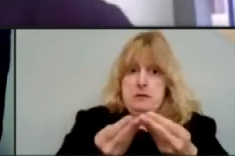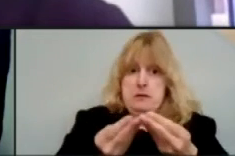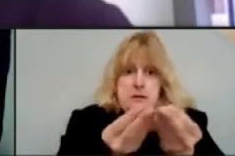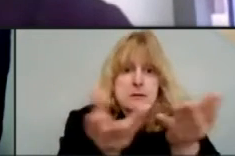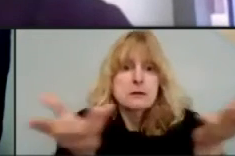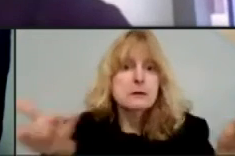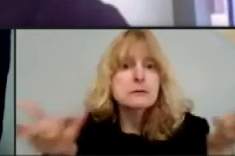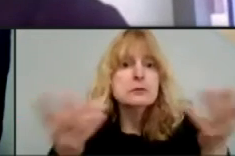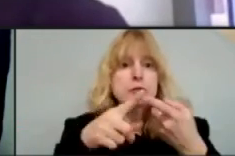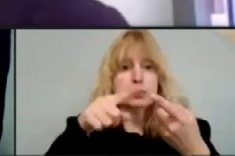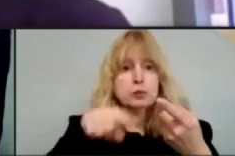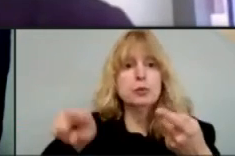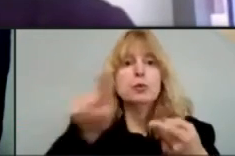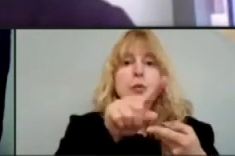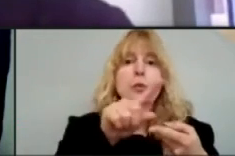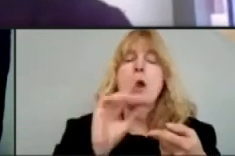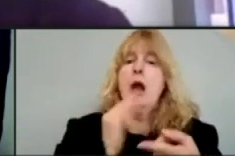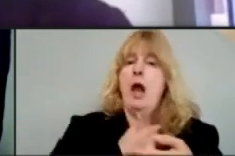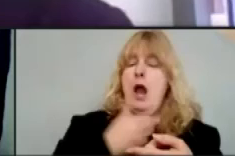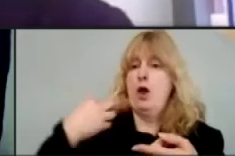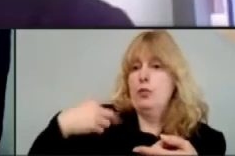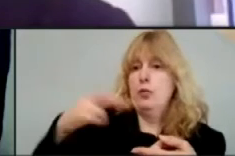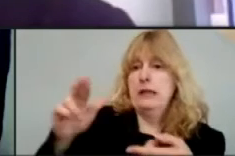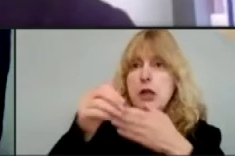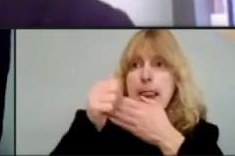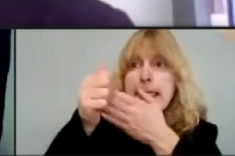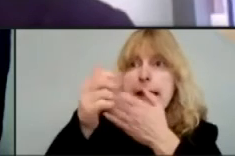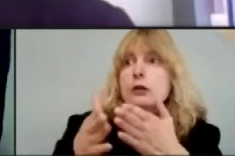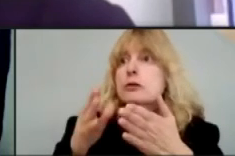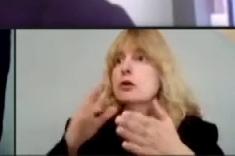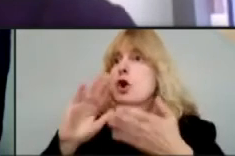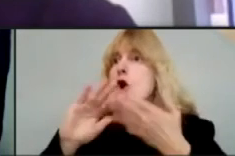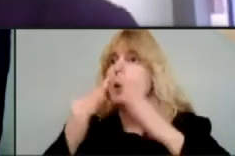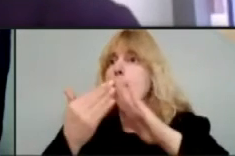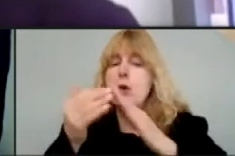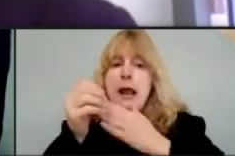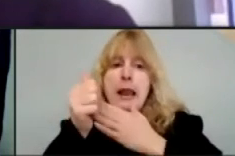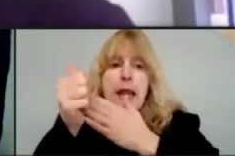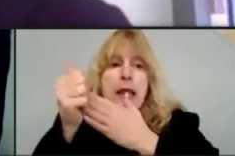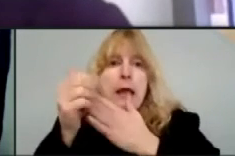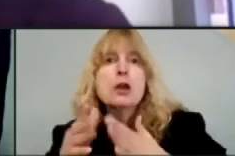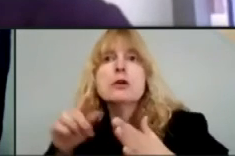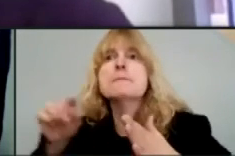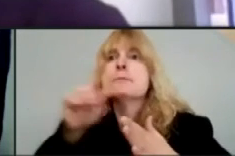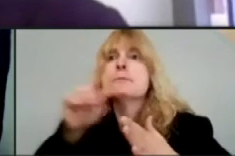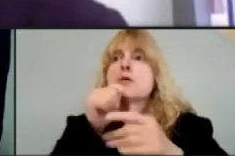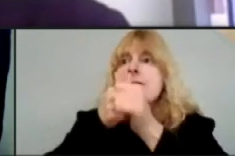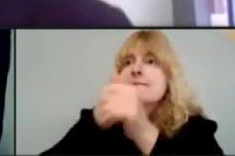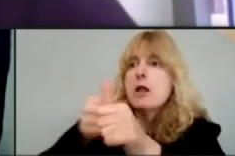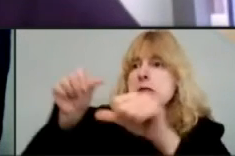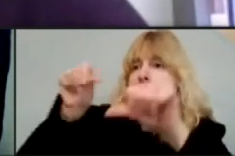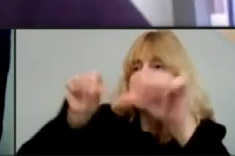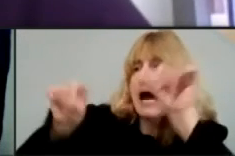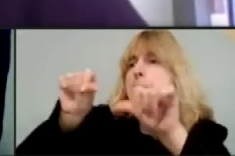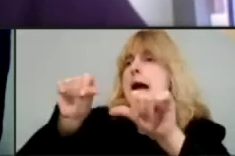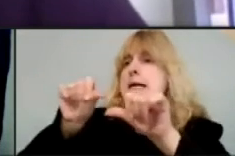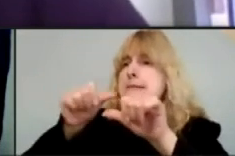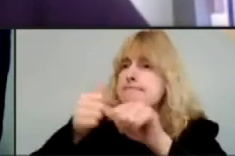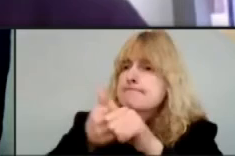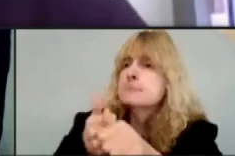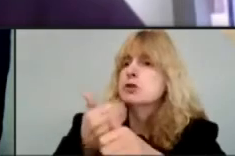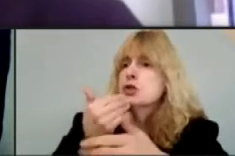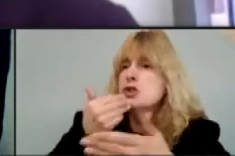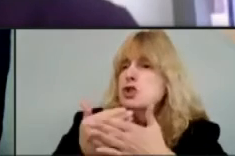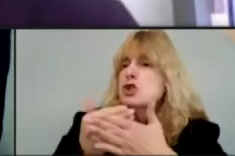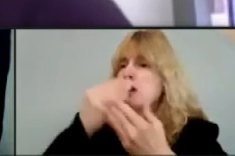get our religious leaders, our community leaders, others who need to get the science-based understanding. There are a number of people